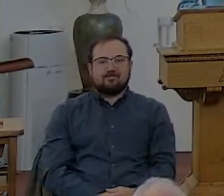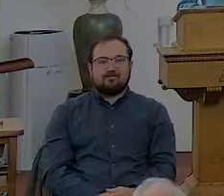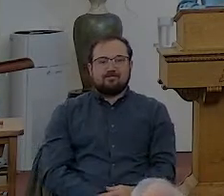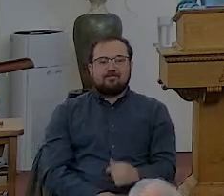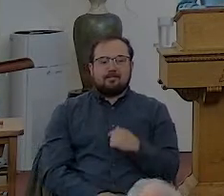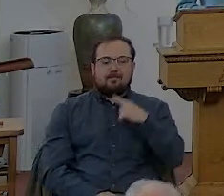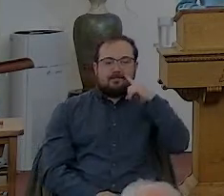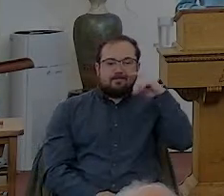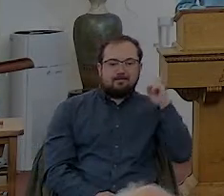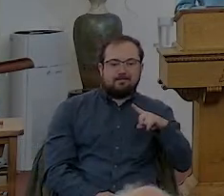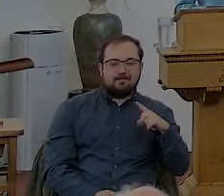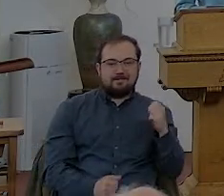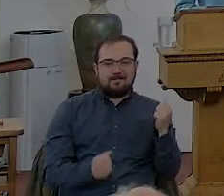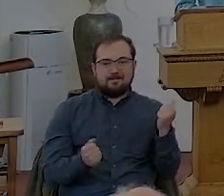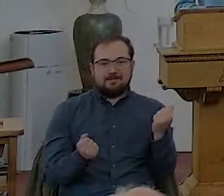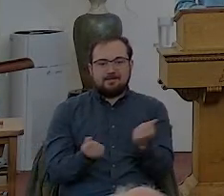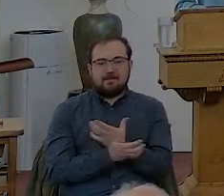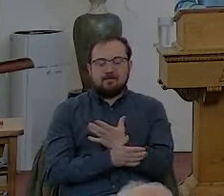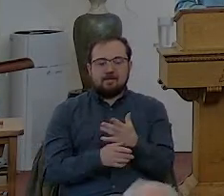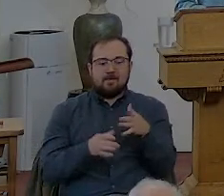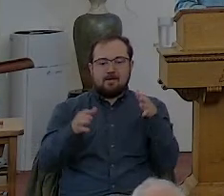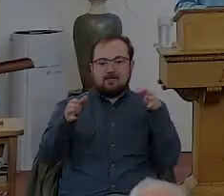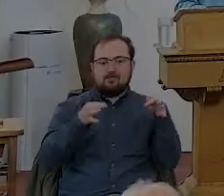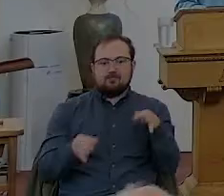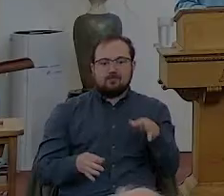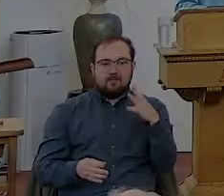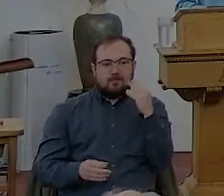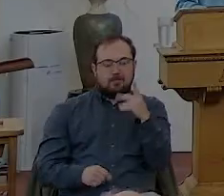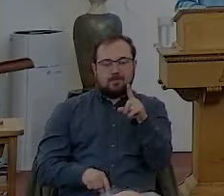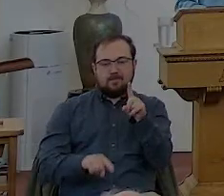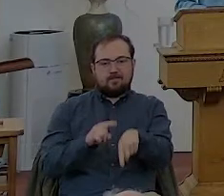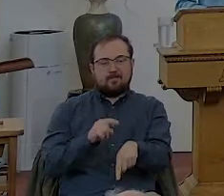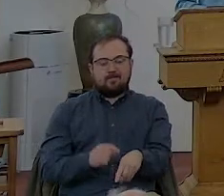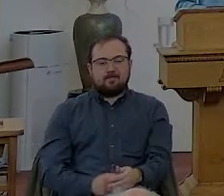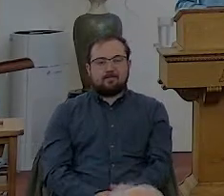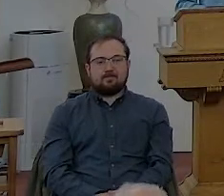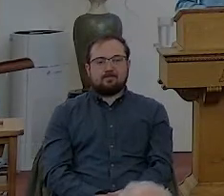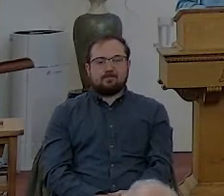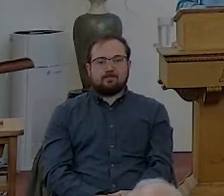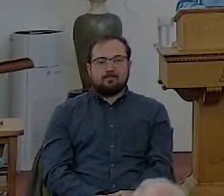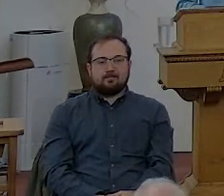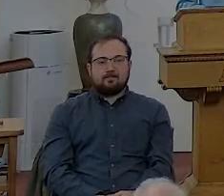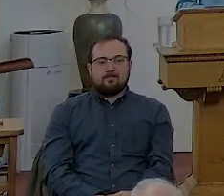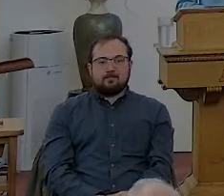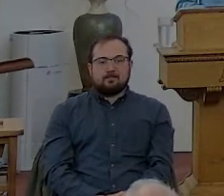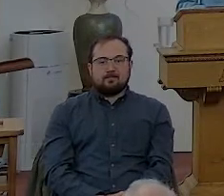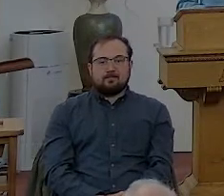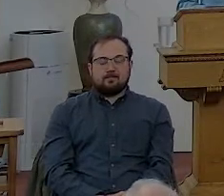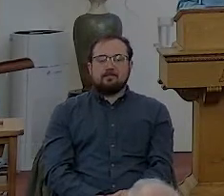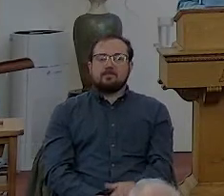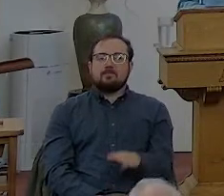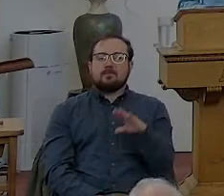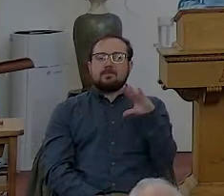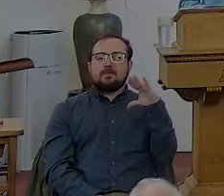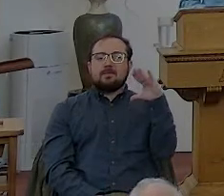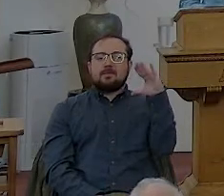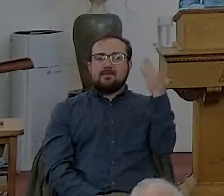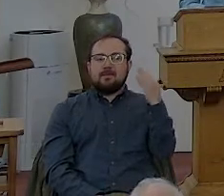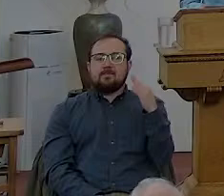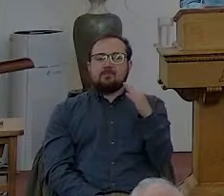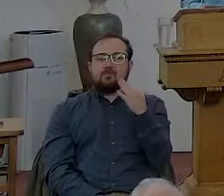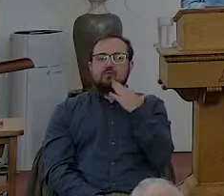I see something of indescribable beauty. This seems a practice to live by.